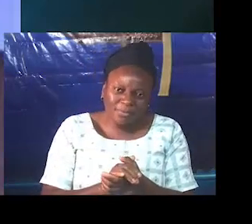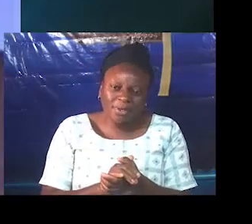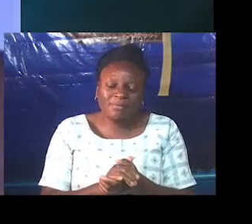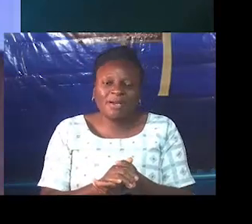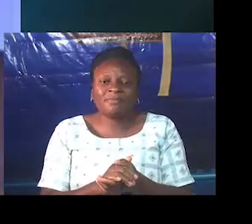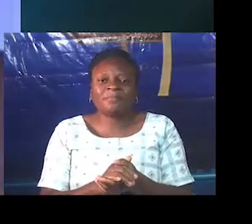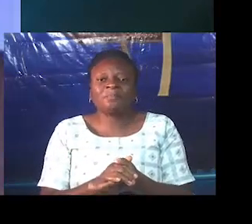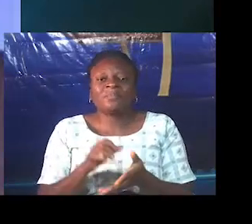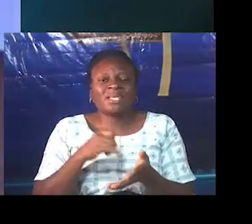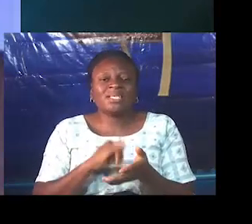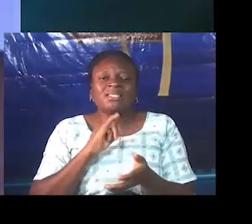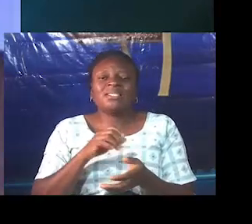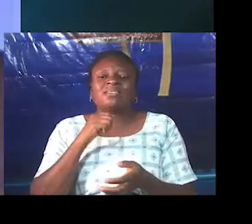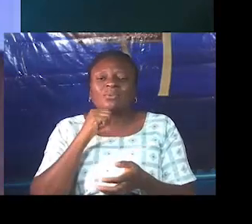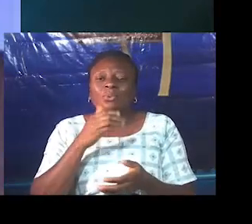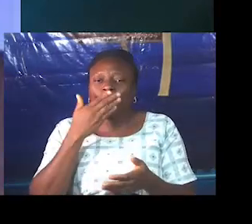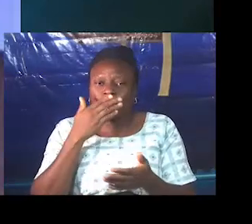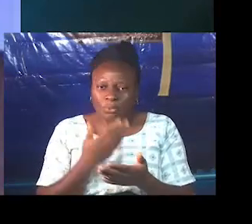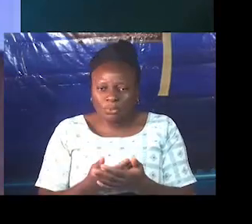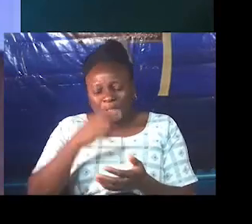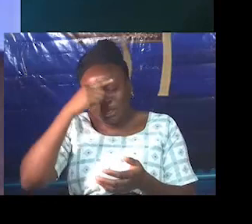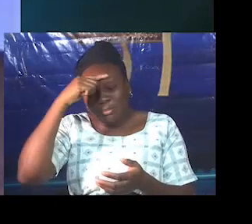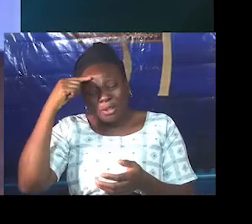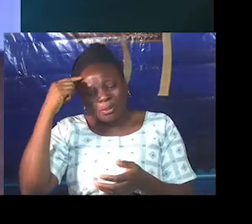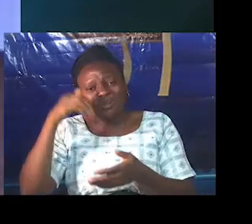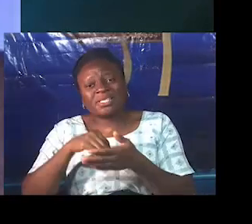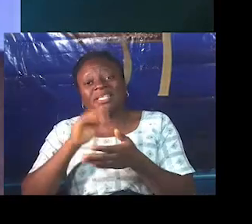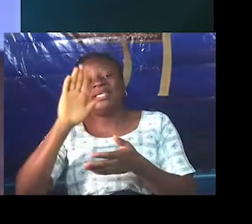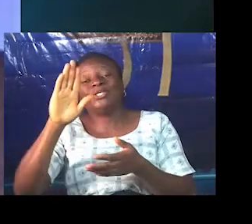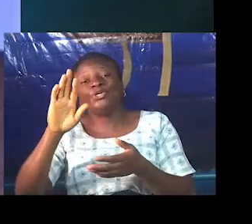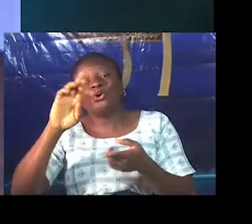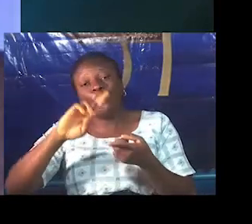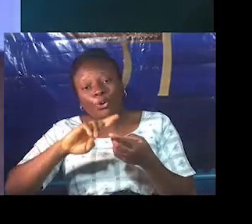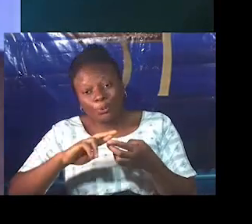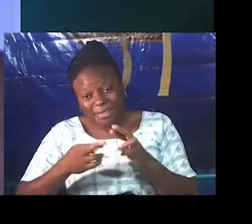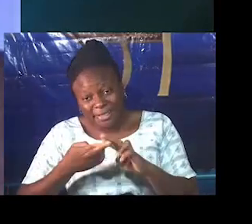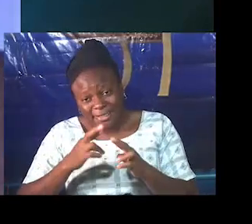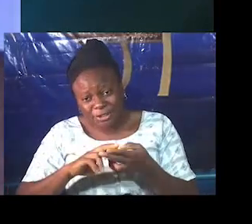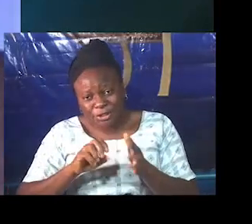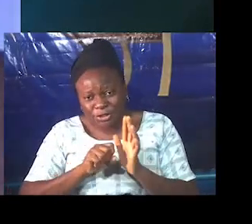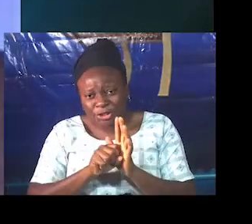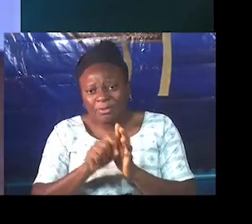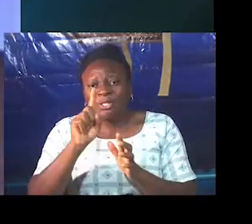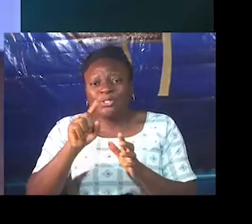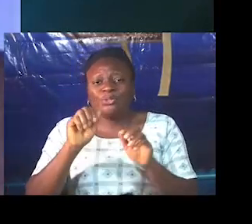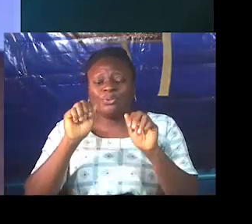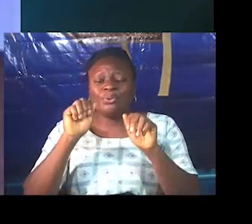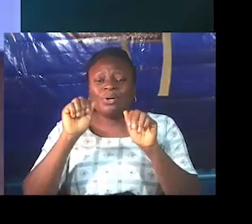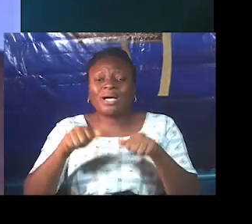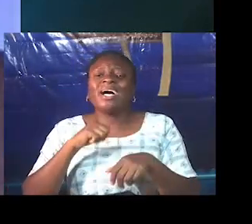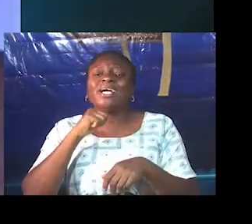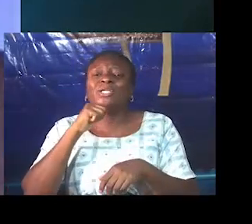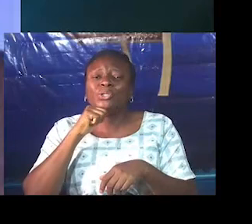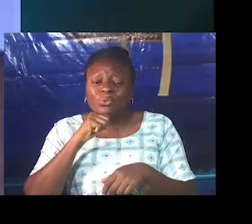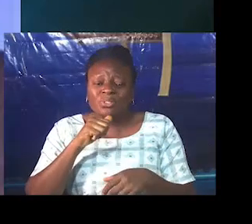cannot kneel down before God together. You cannot approach God together in fellowship because he is not a child